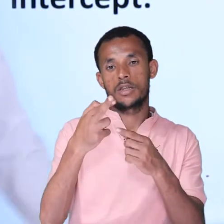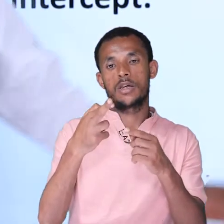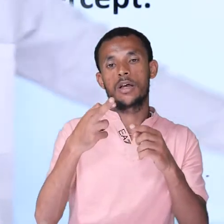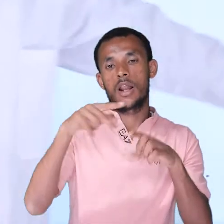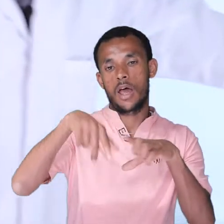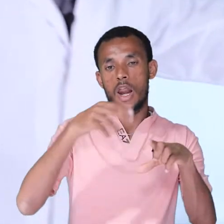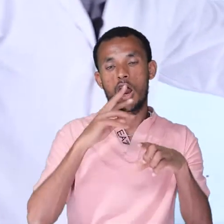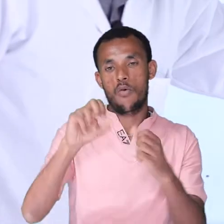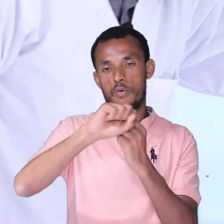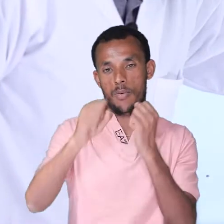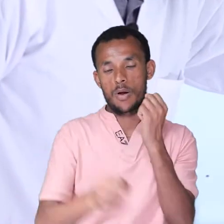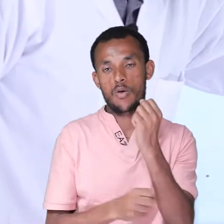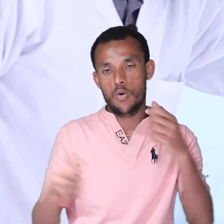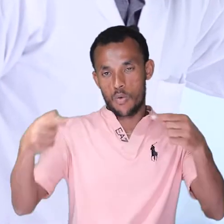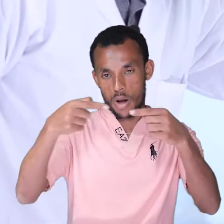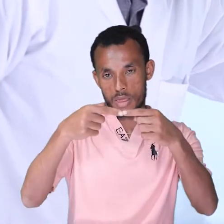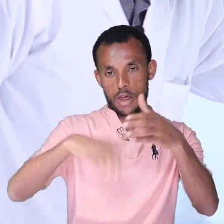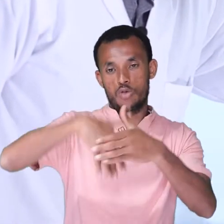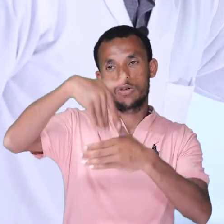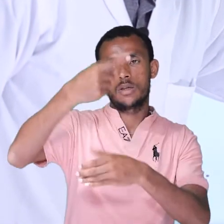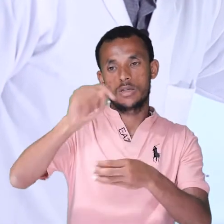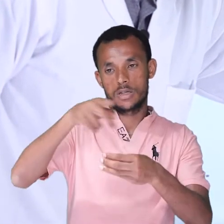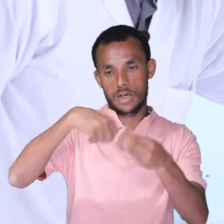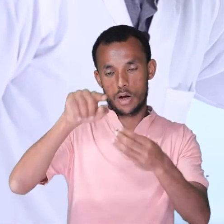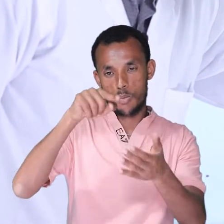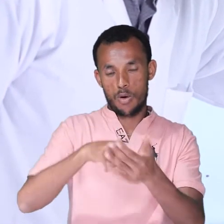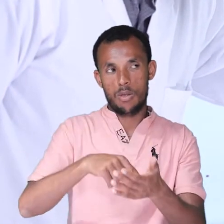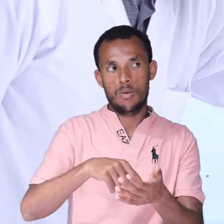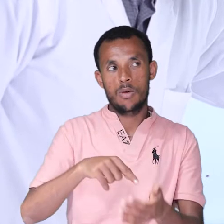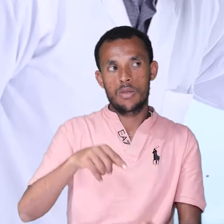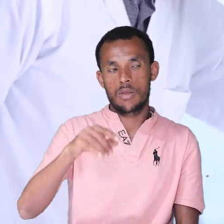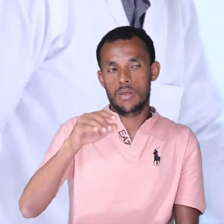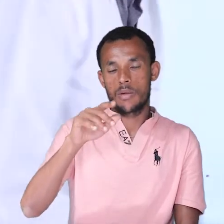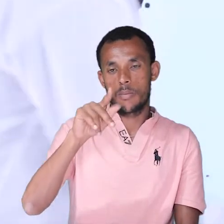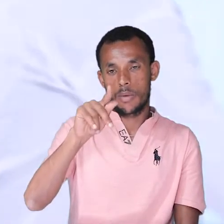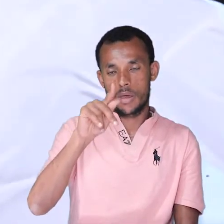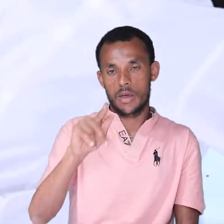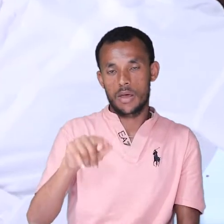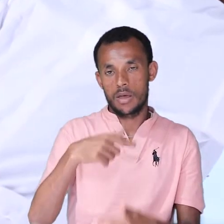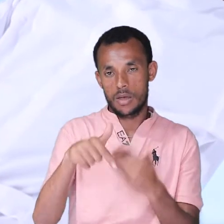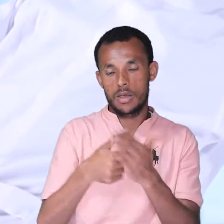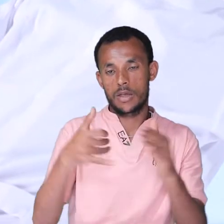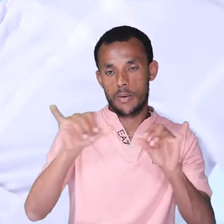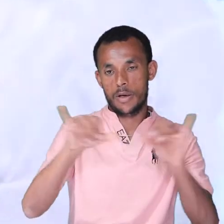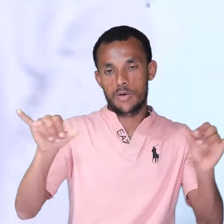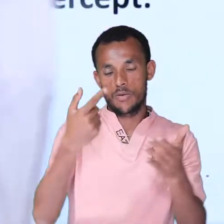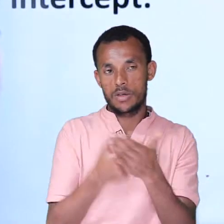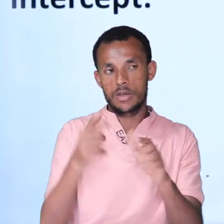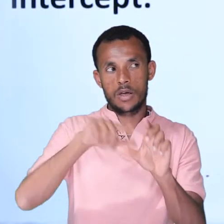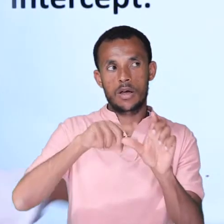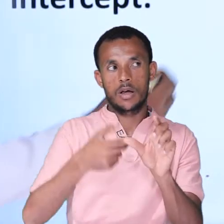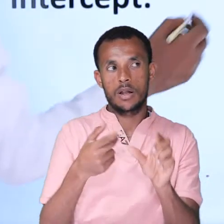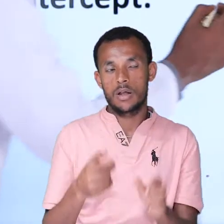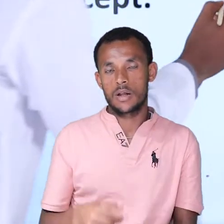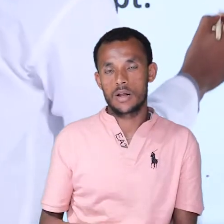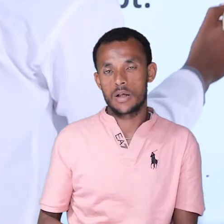formed connected in outside a circle at point B. Therefore, measure of this angle mean.